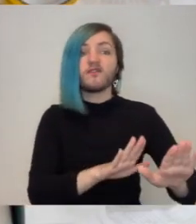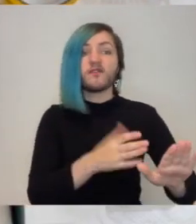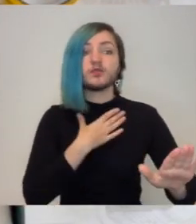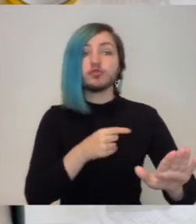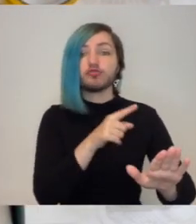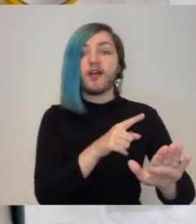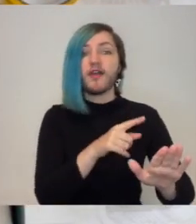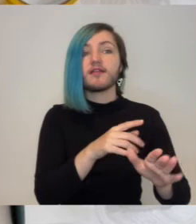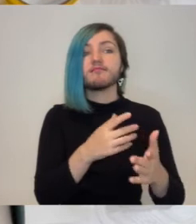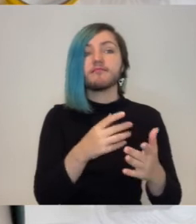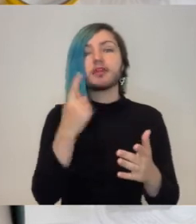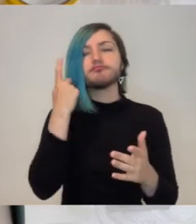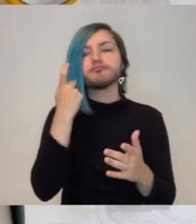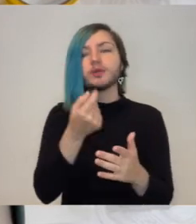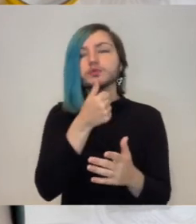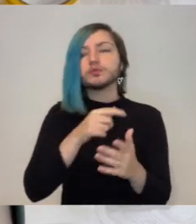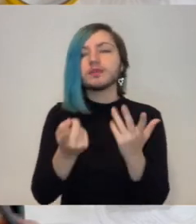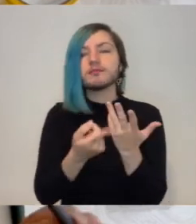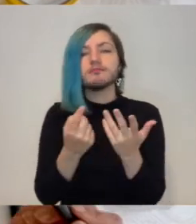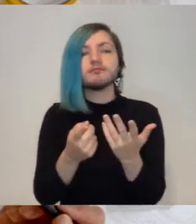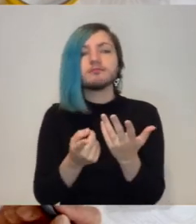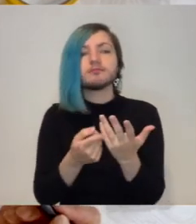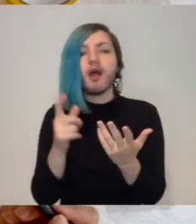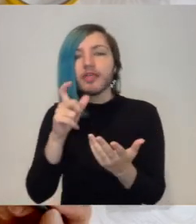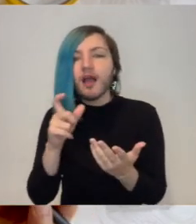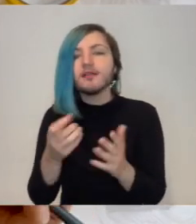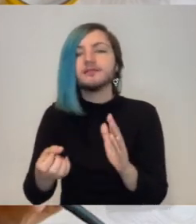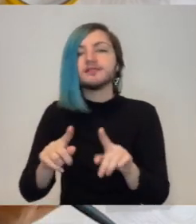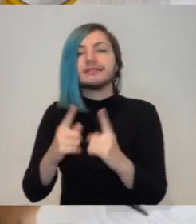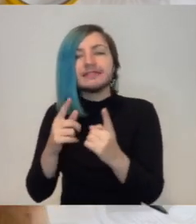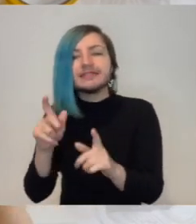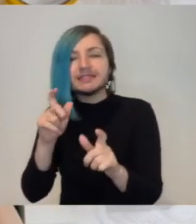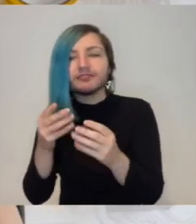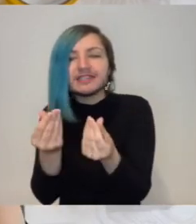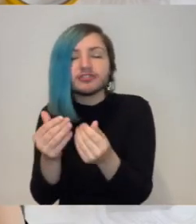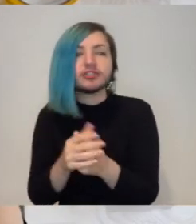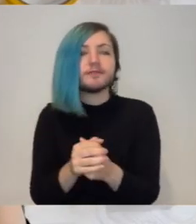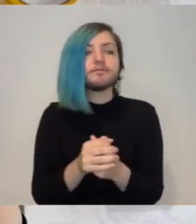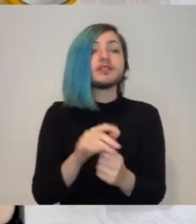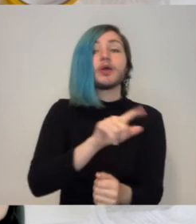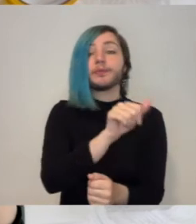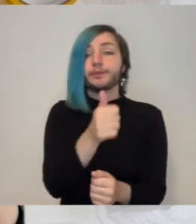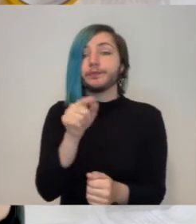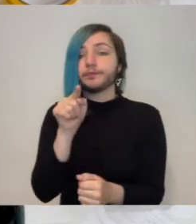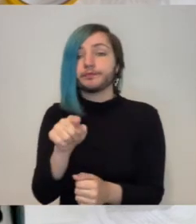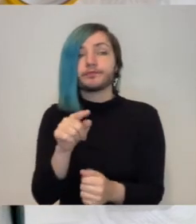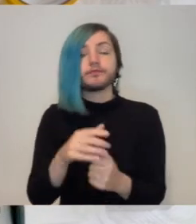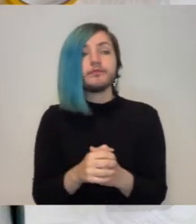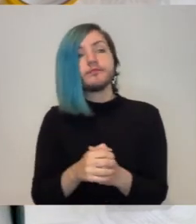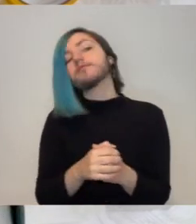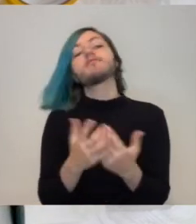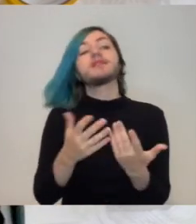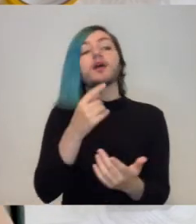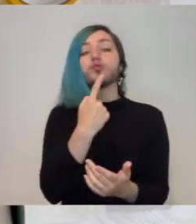think about using one of the other colours and adding some other texture there. So this time I'm going to